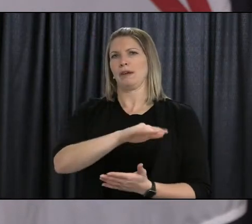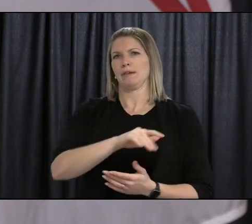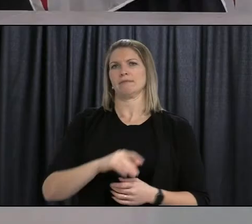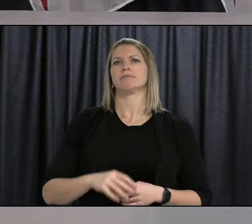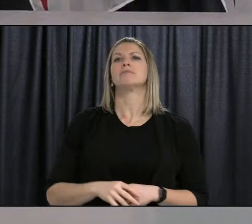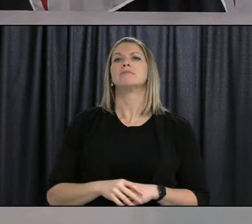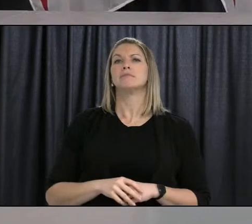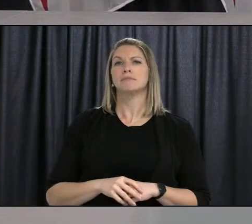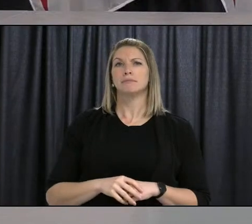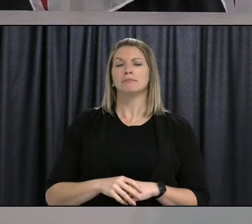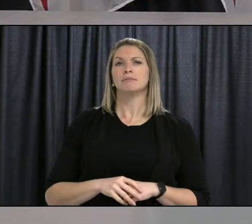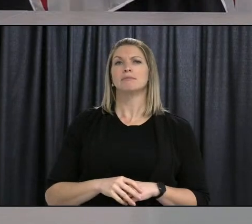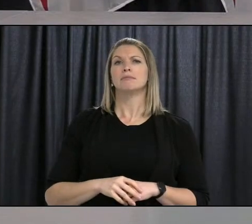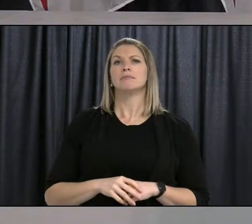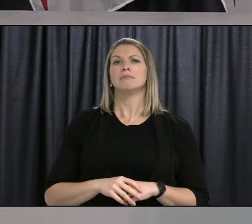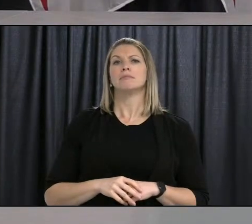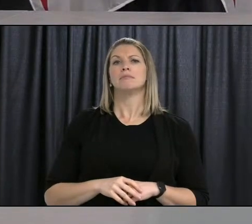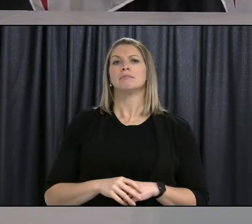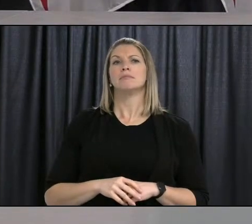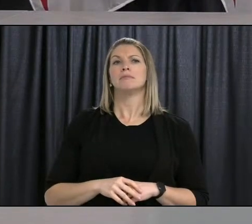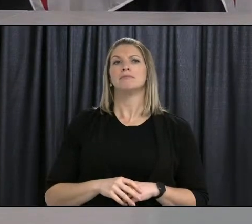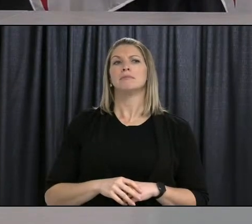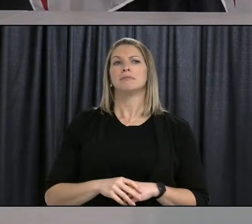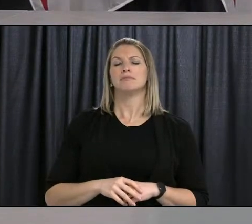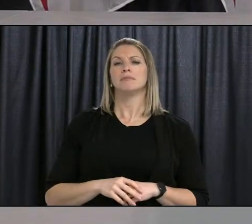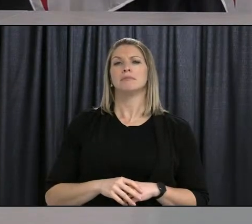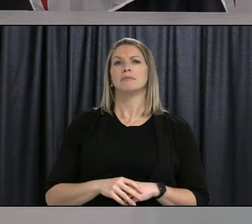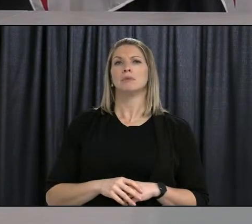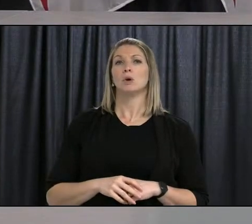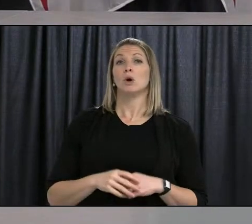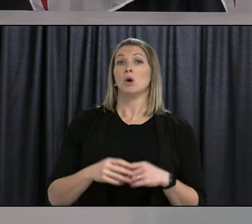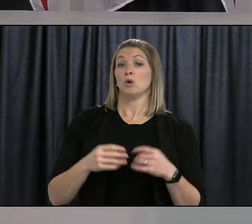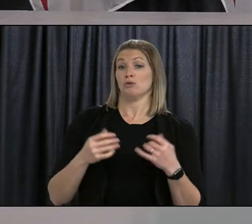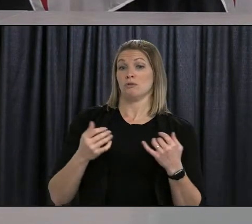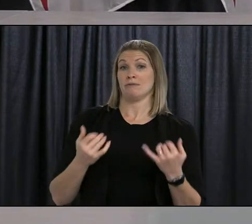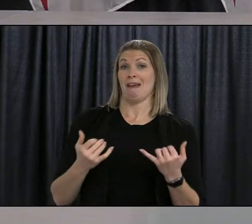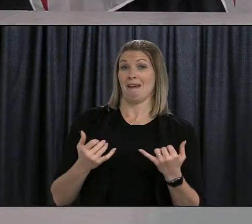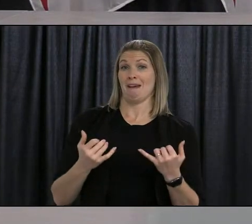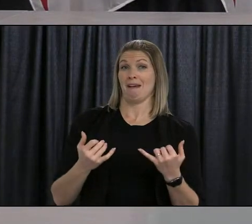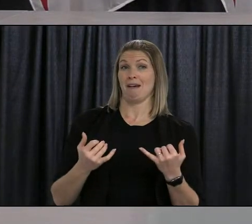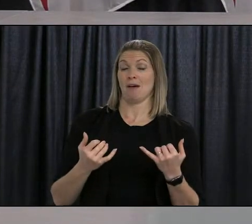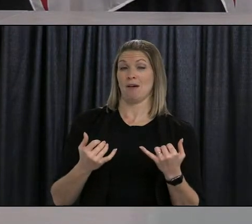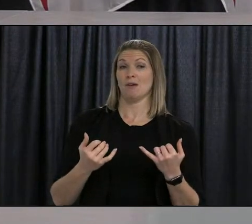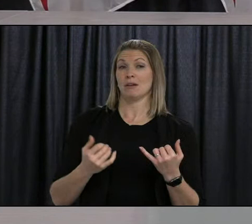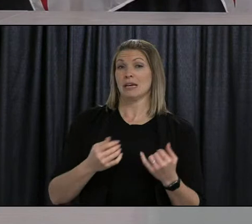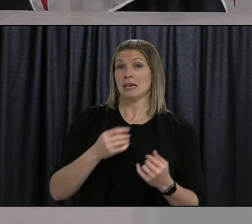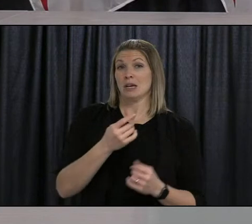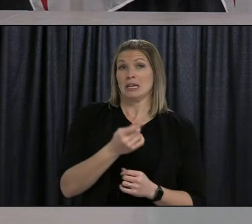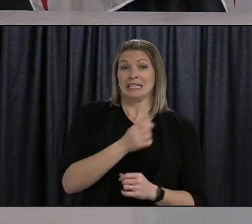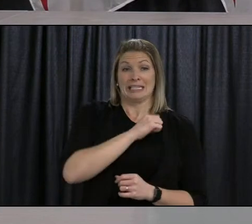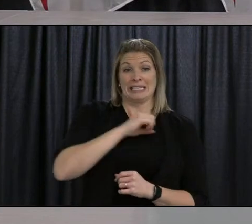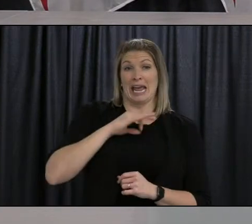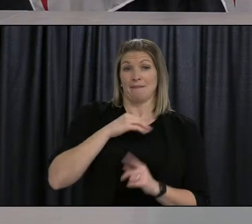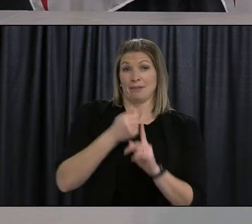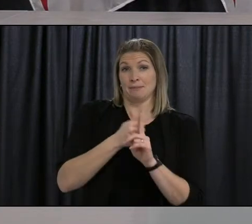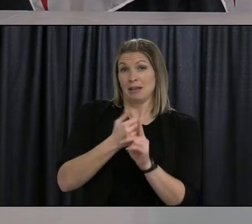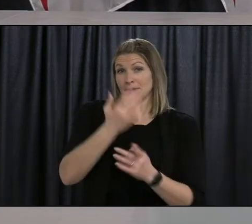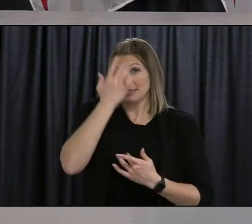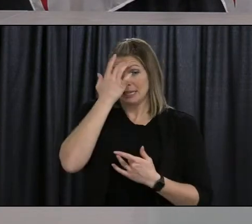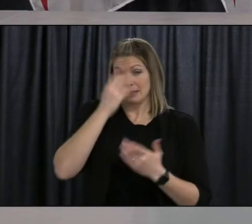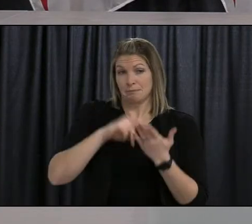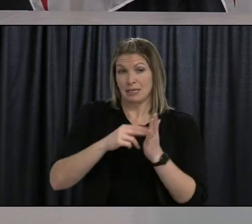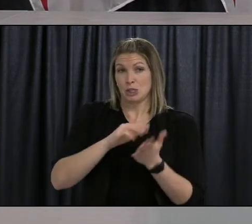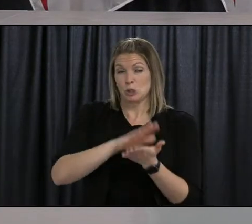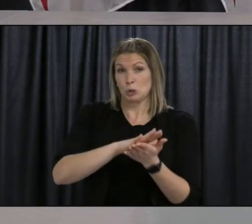So now, given that information, are we considering closing down the school or switching to